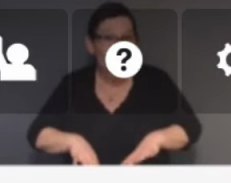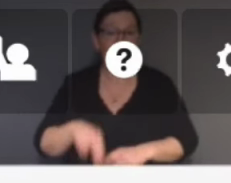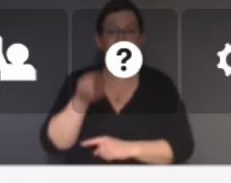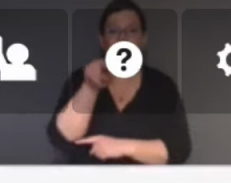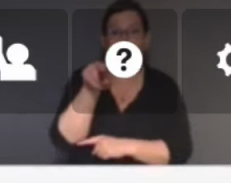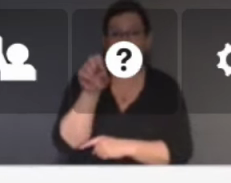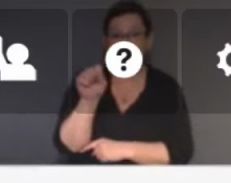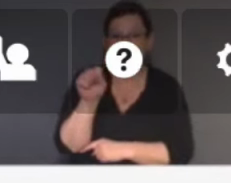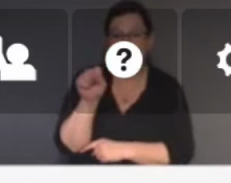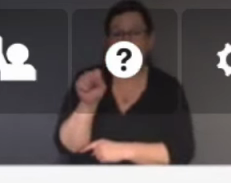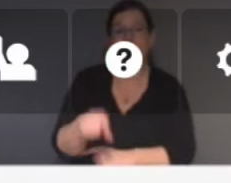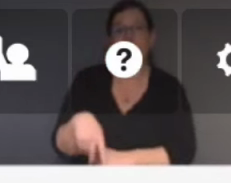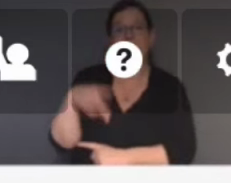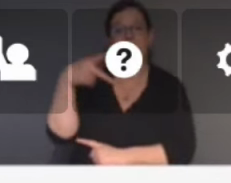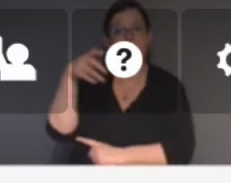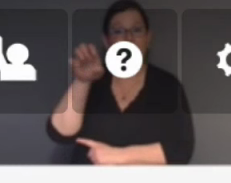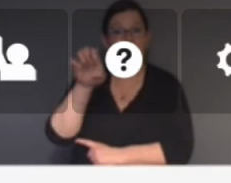payment.